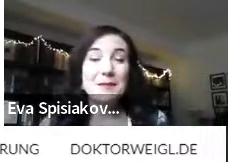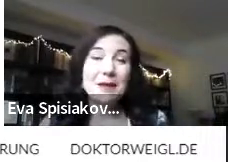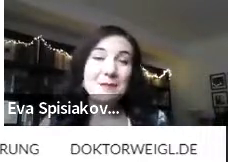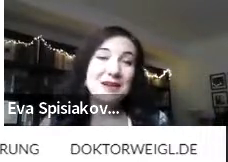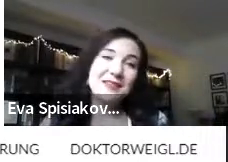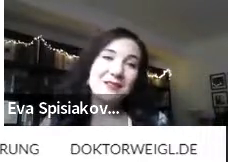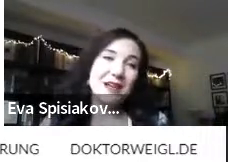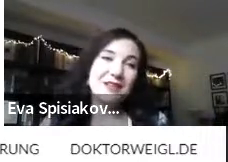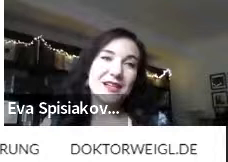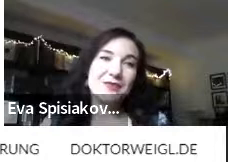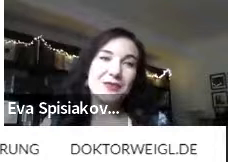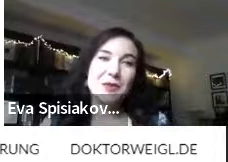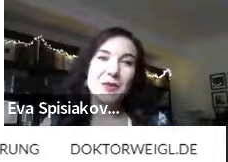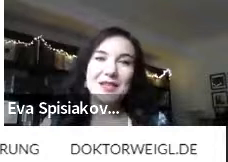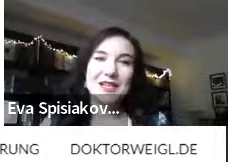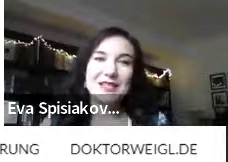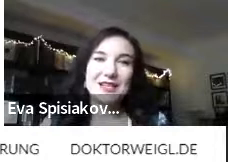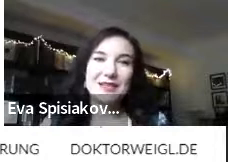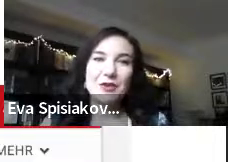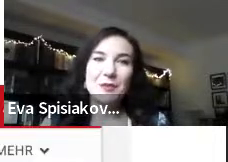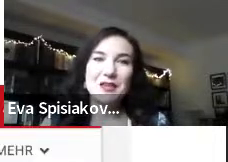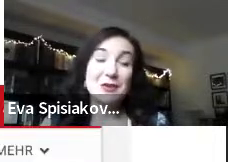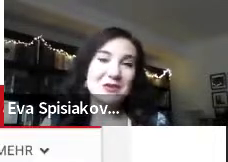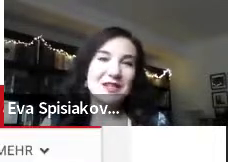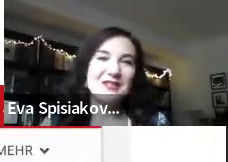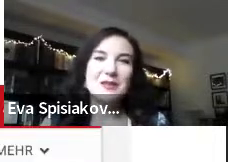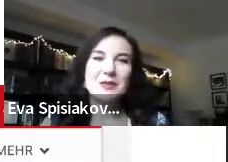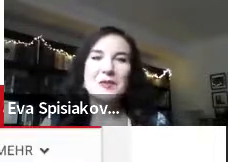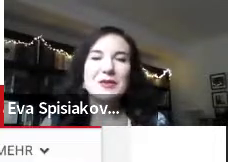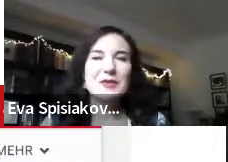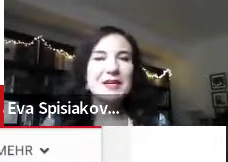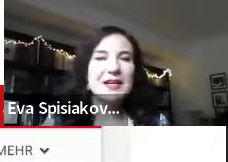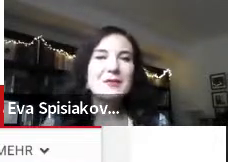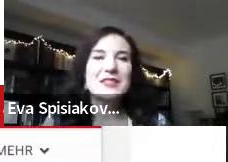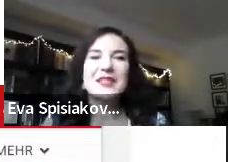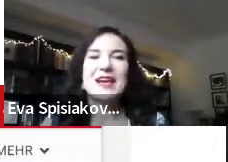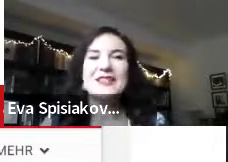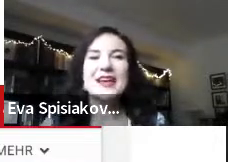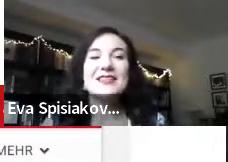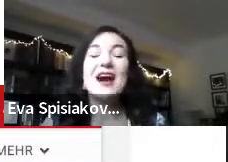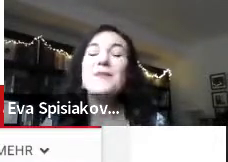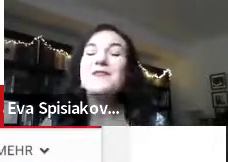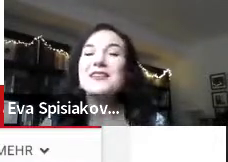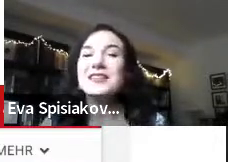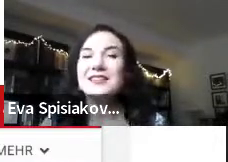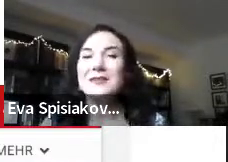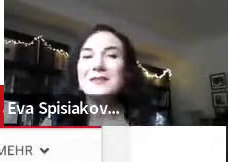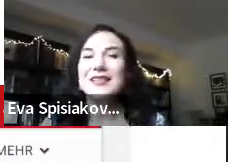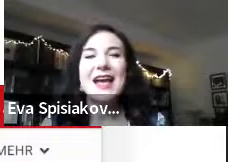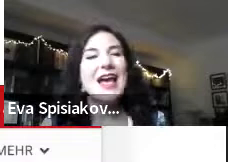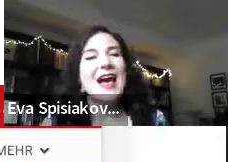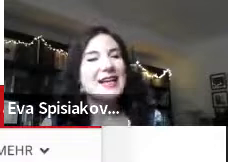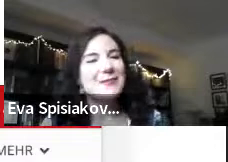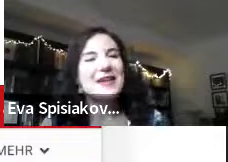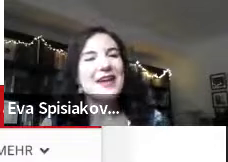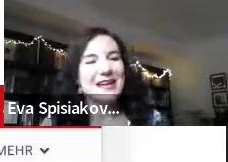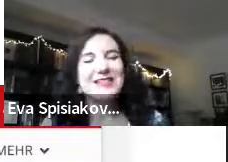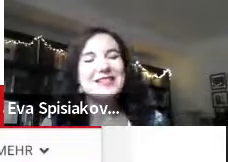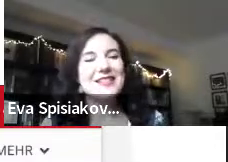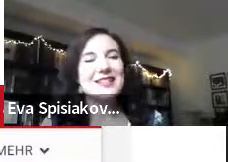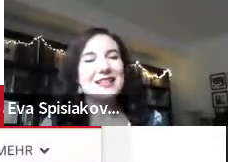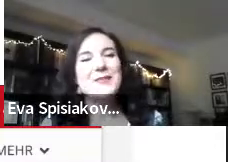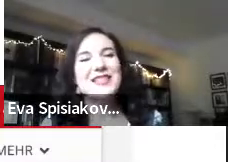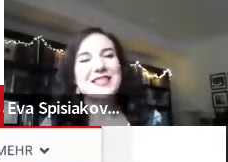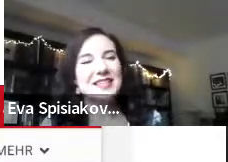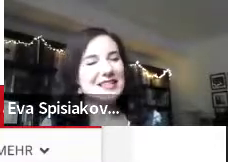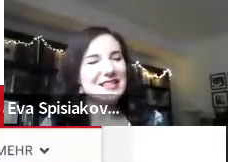And my personal favorite from all of these is from the Austrian newspaper Kurier, which says, as harmful as eating meat, asthma